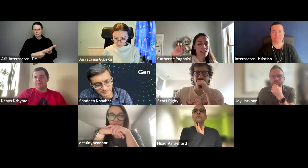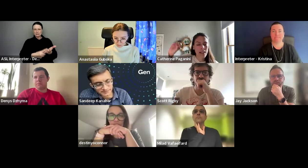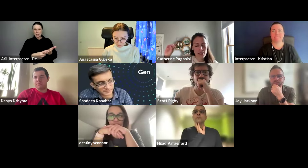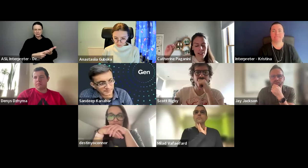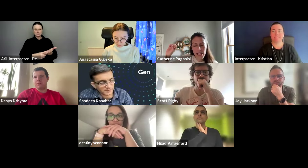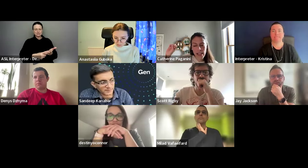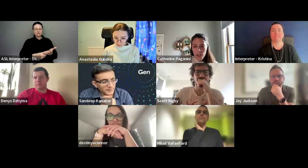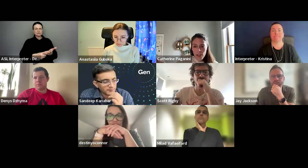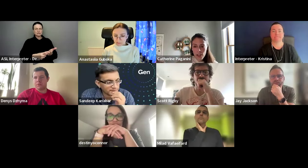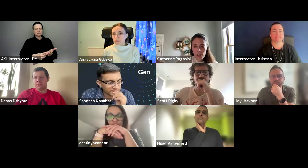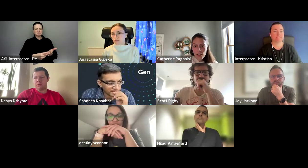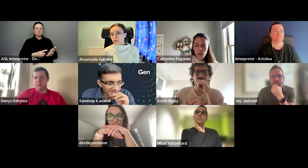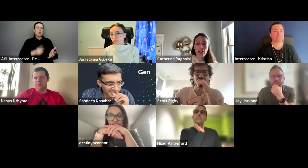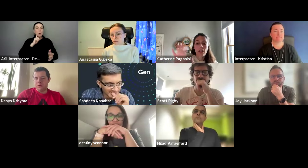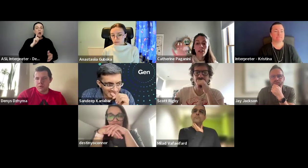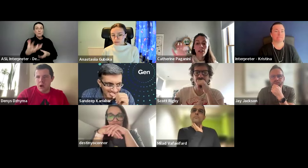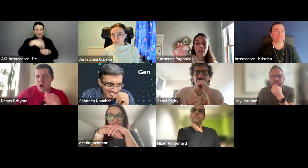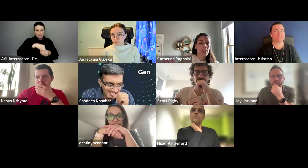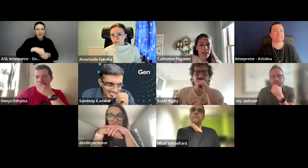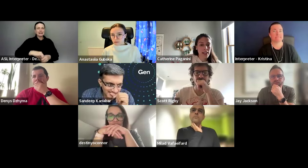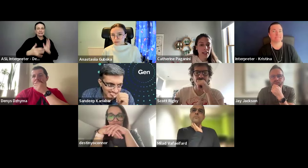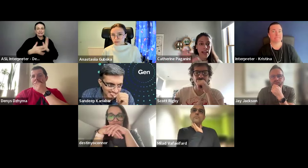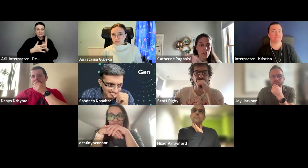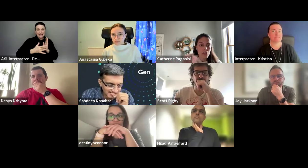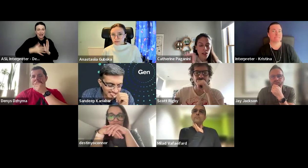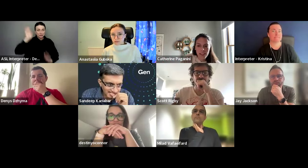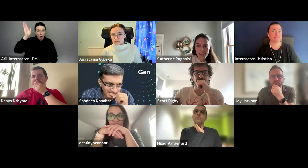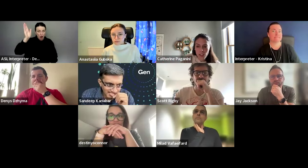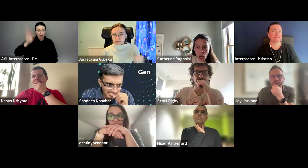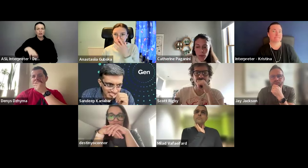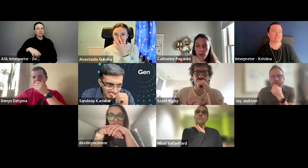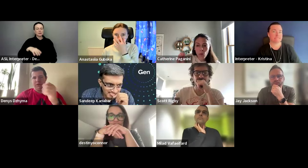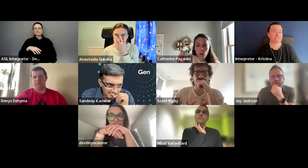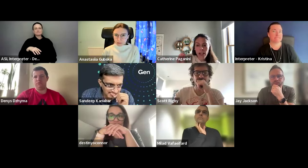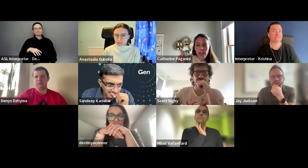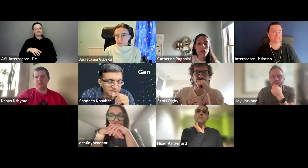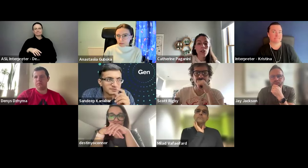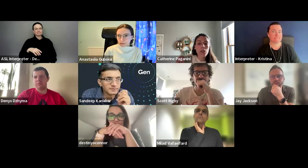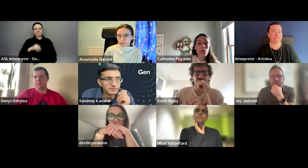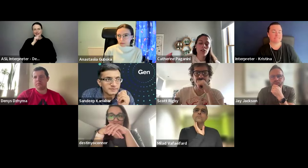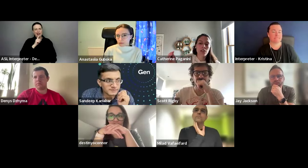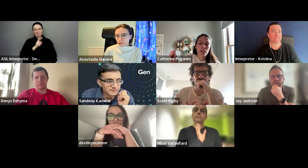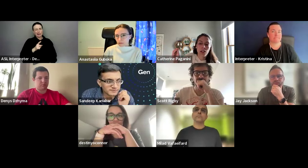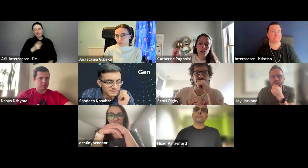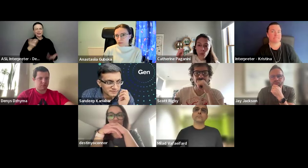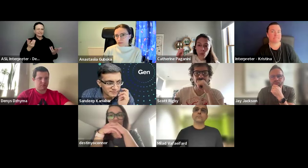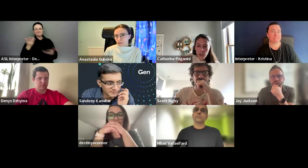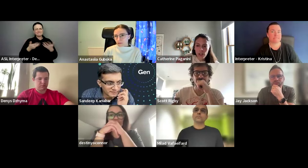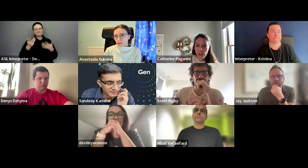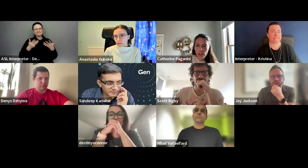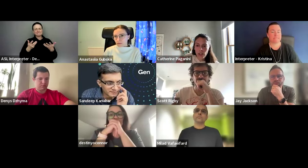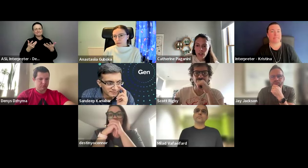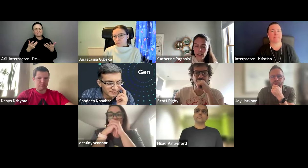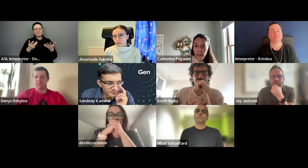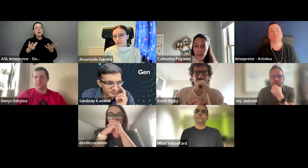you participate in tech talks, where like that is not really a tech, but whenever we talk about